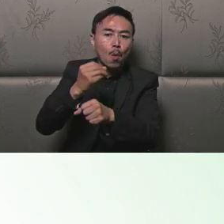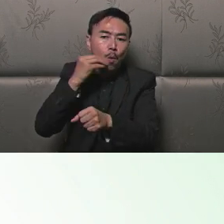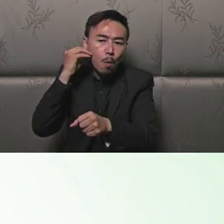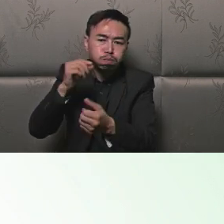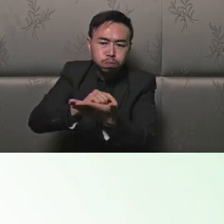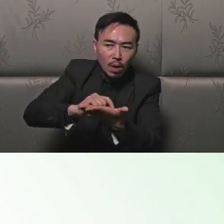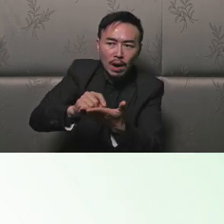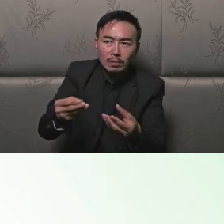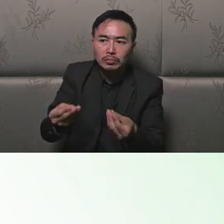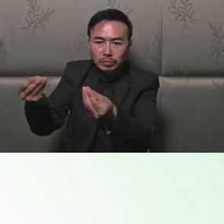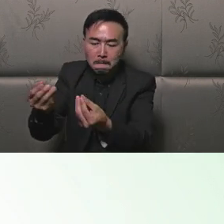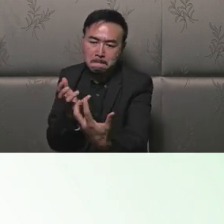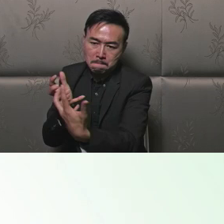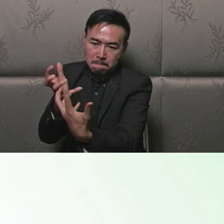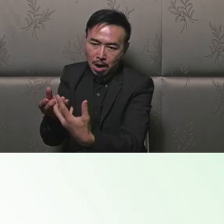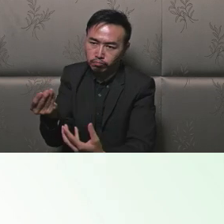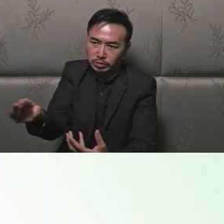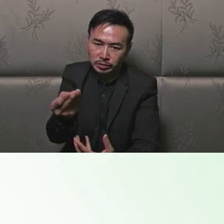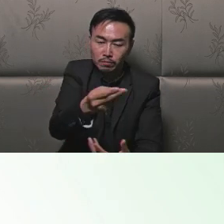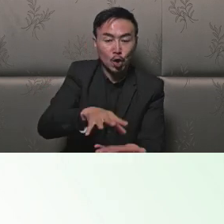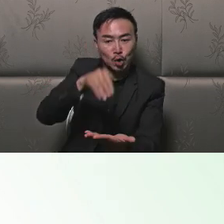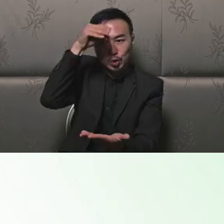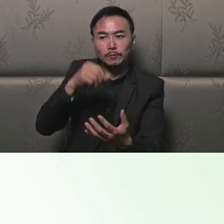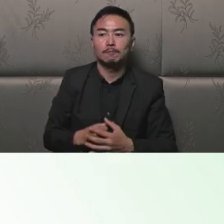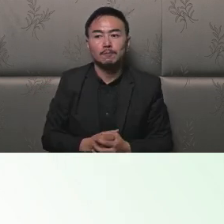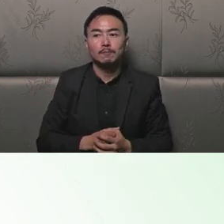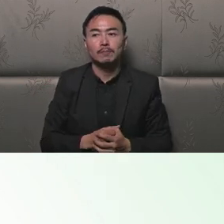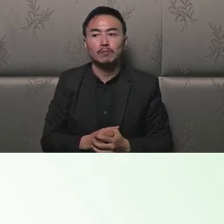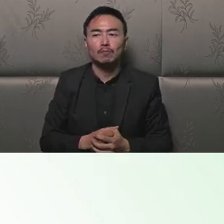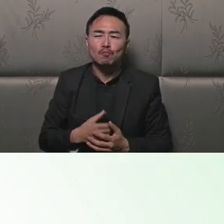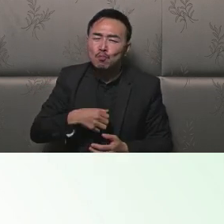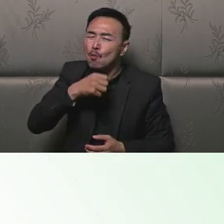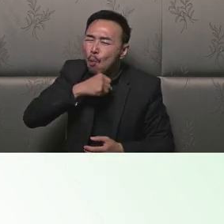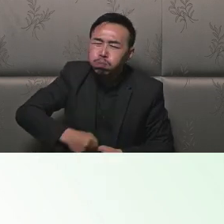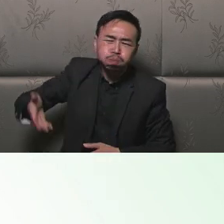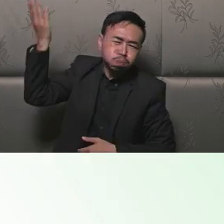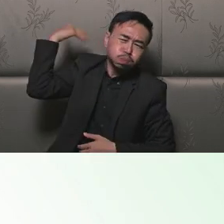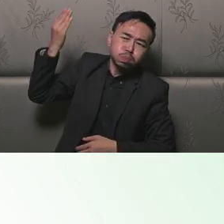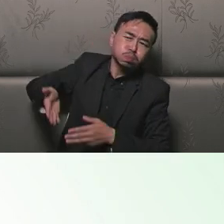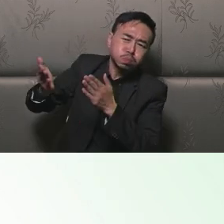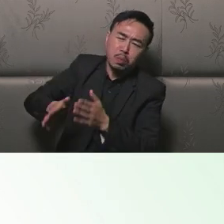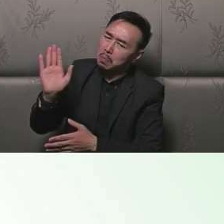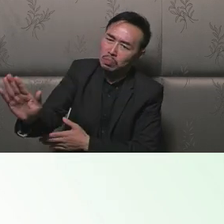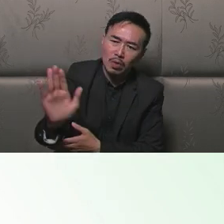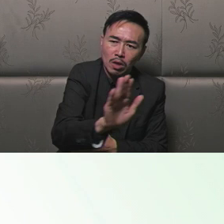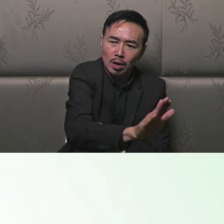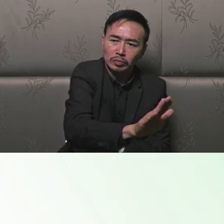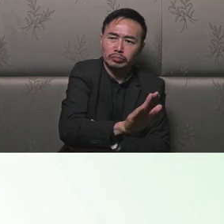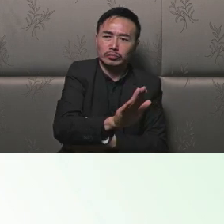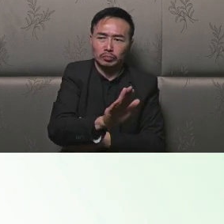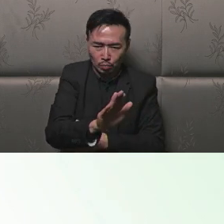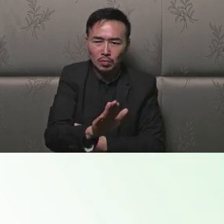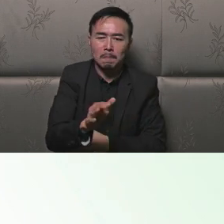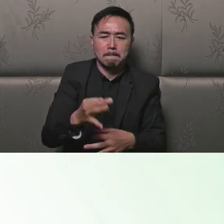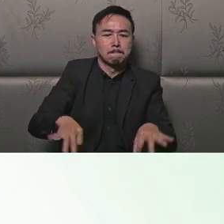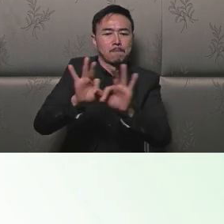they will be very interested. When different aspects of culture are integrated into the lesson, everyone is involved.